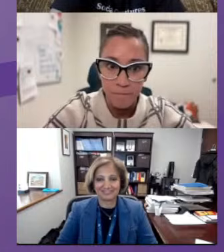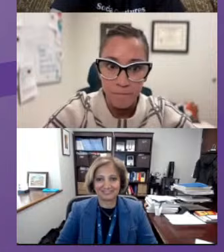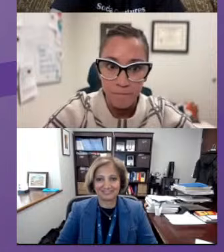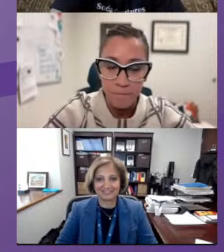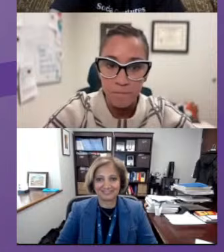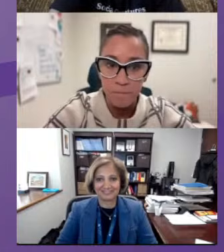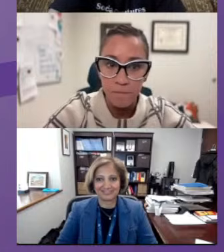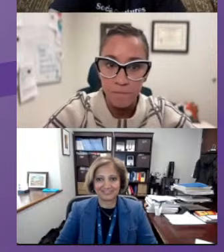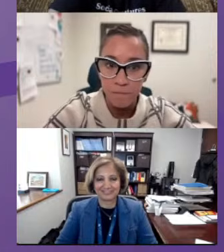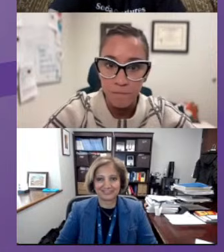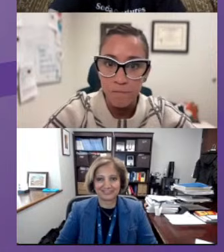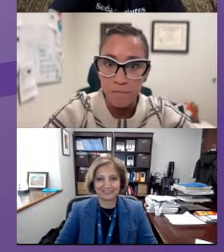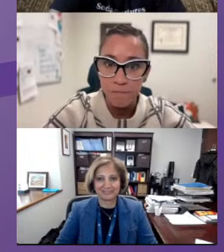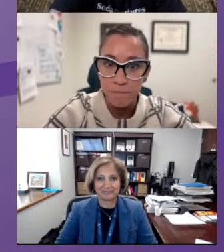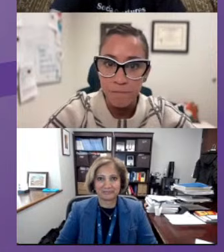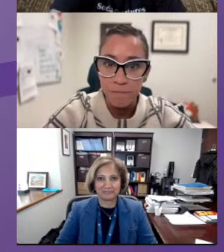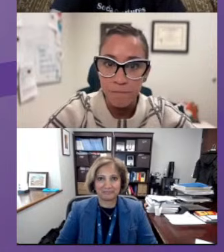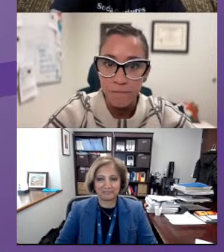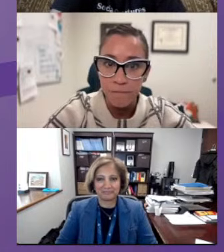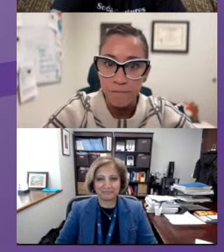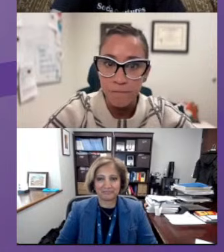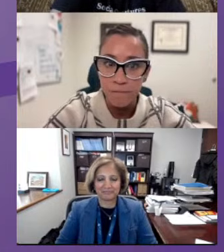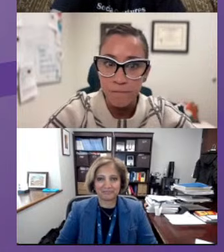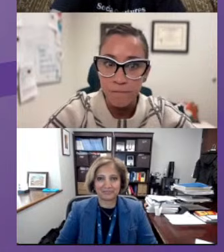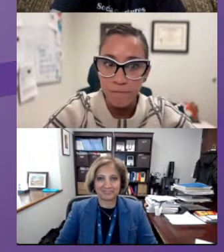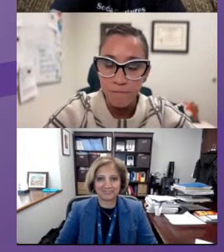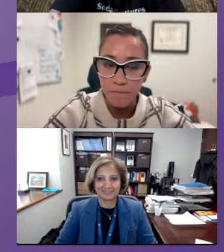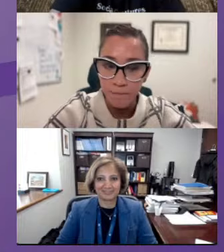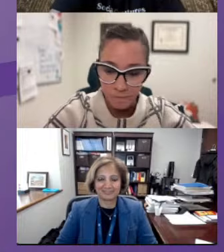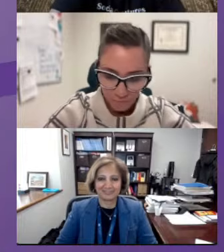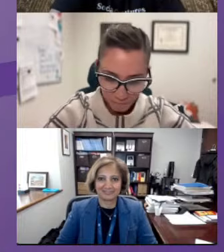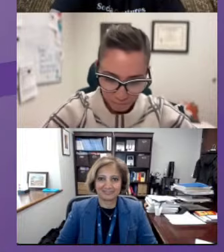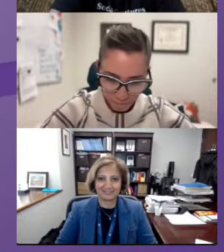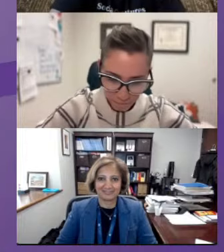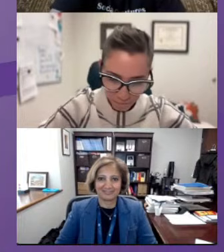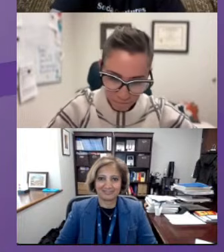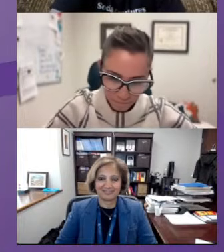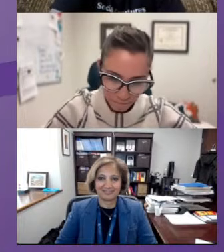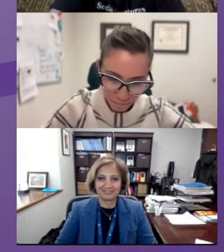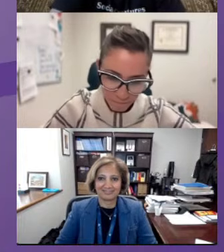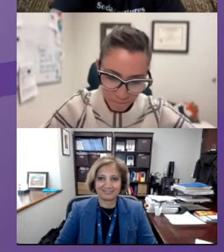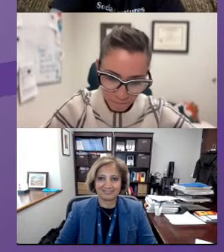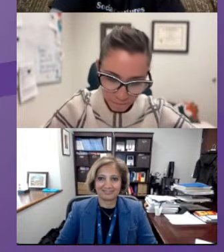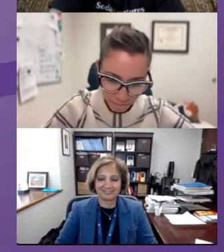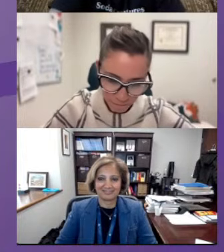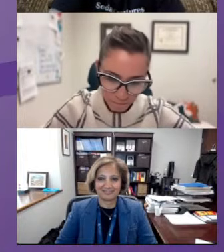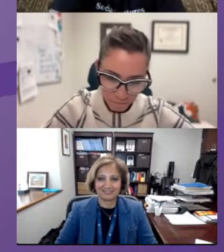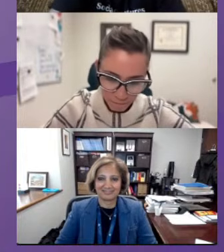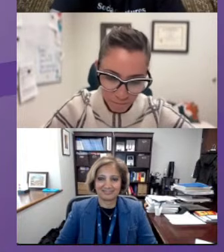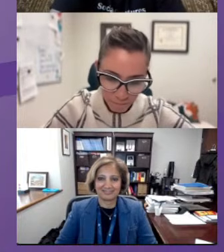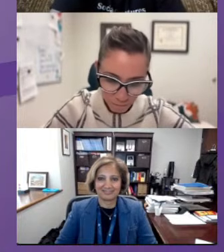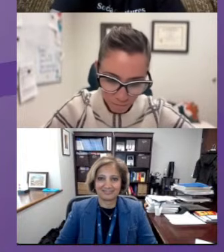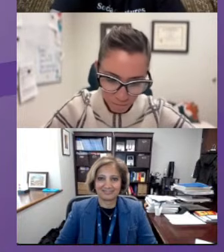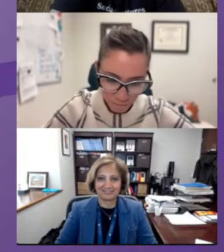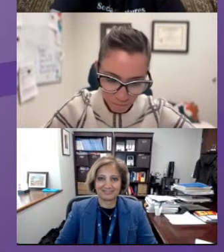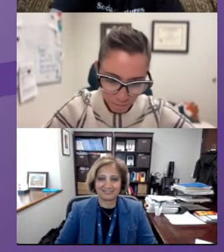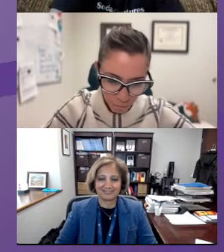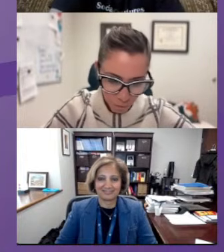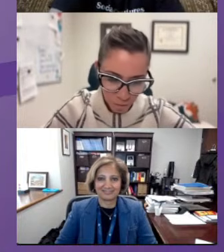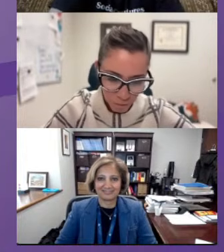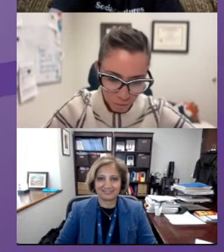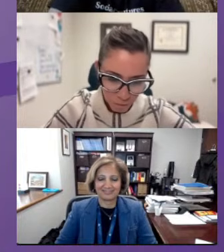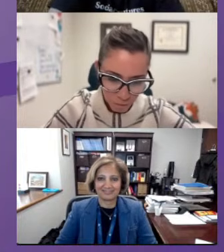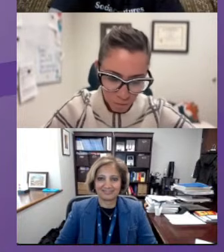you back into the conversation here. Can you tell us about other signs and symptoms that are discussed, such as brain fog or increased risk of clotting